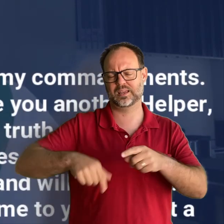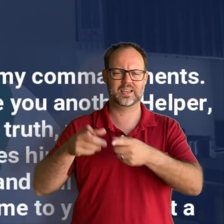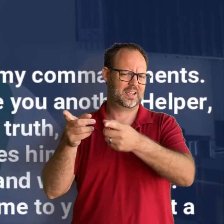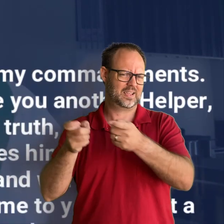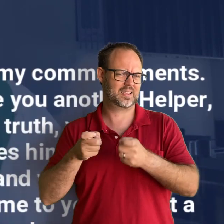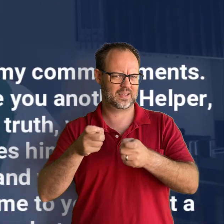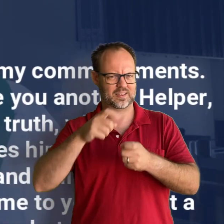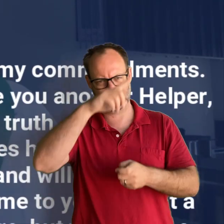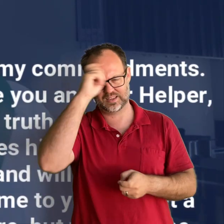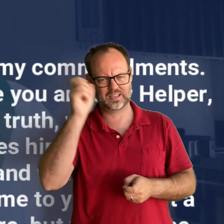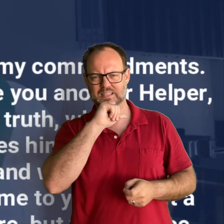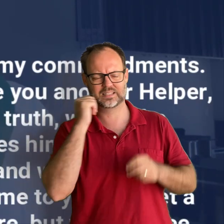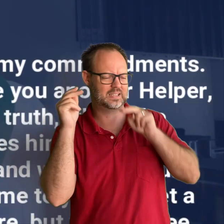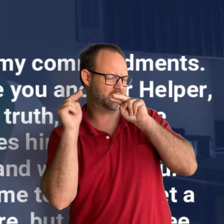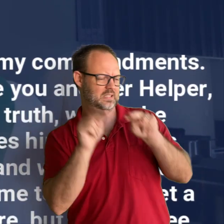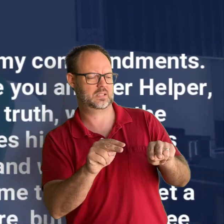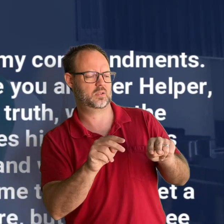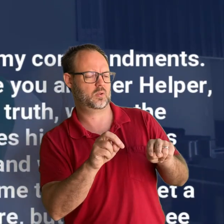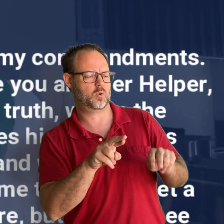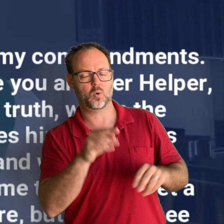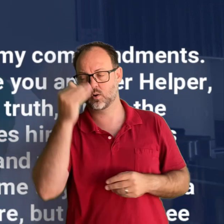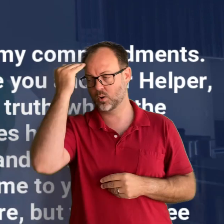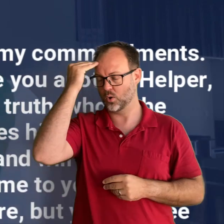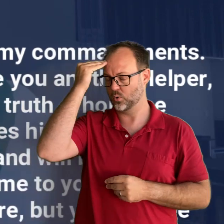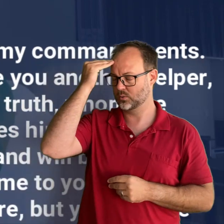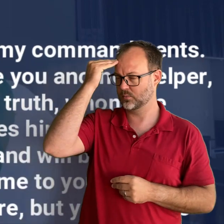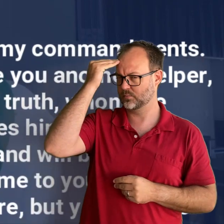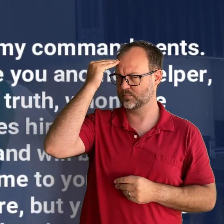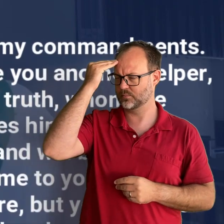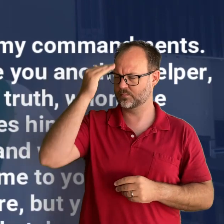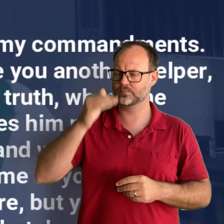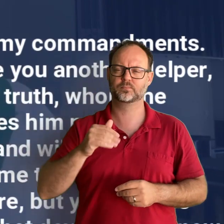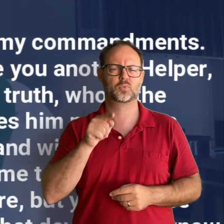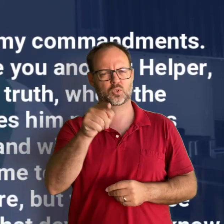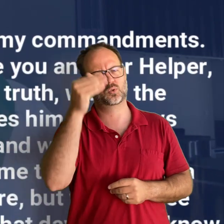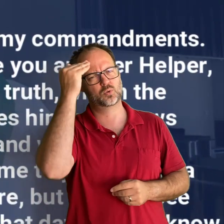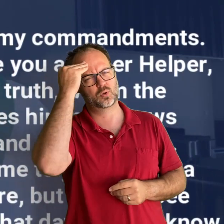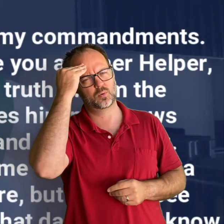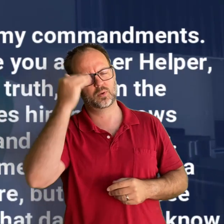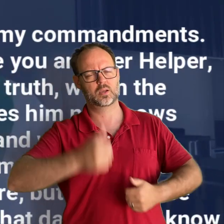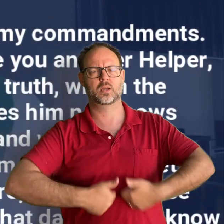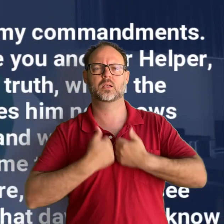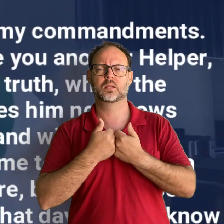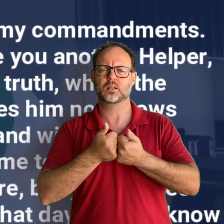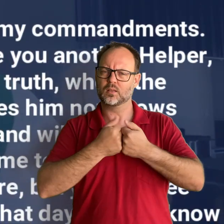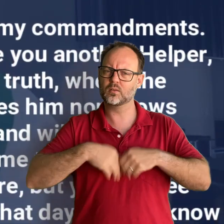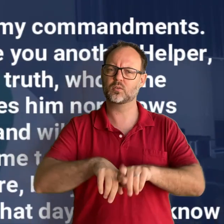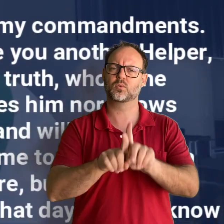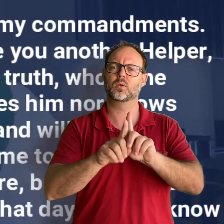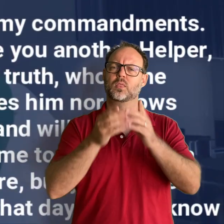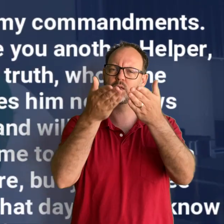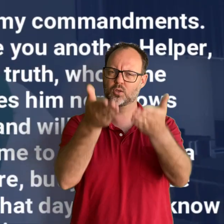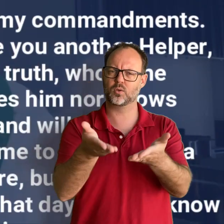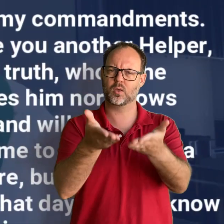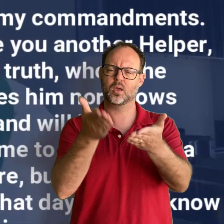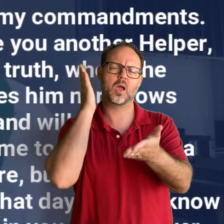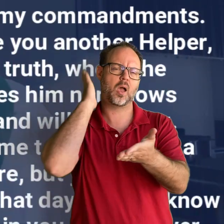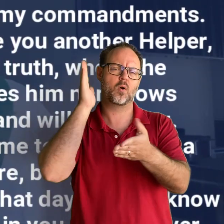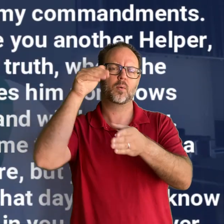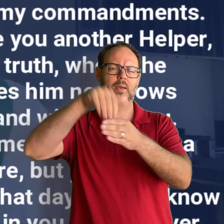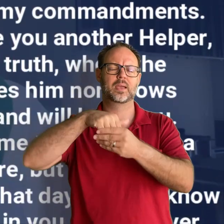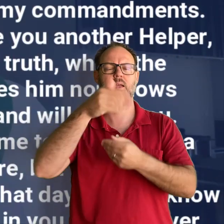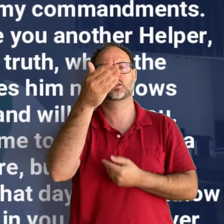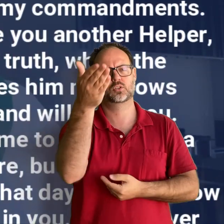receive, because it neither sees him nor knows him. You know him, for he dwells with you and will be